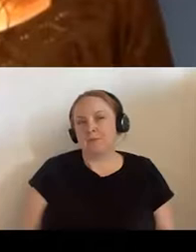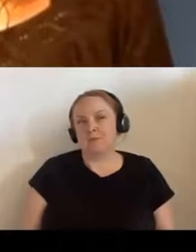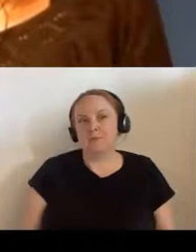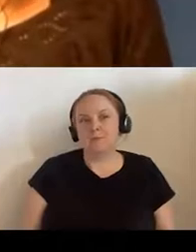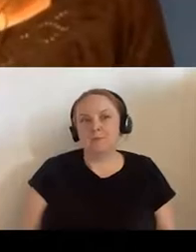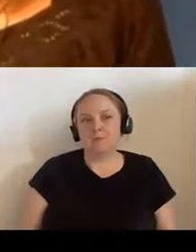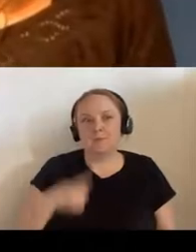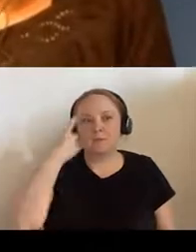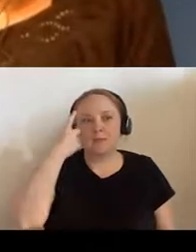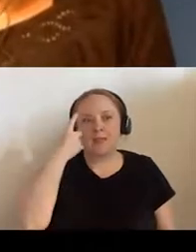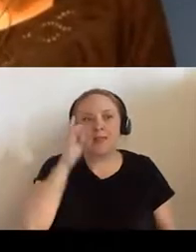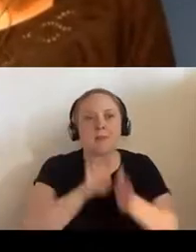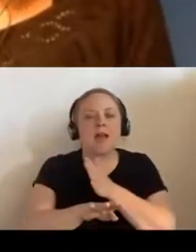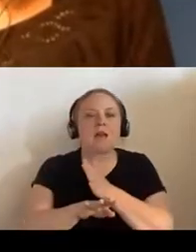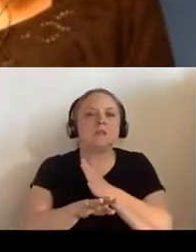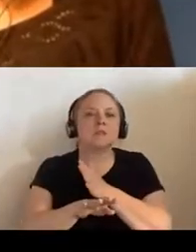in Ghana.